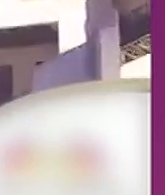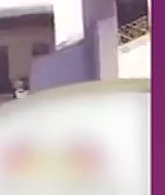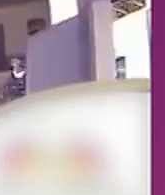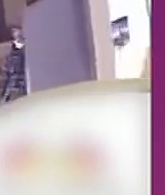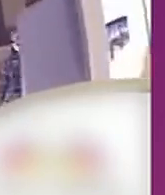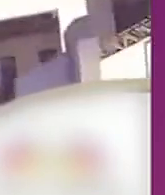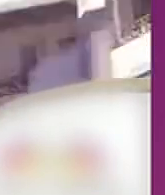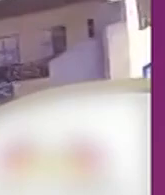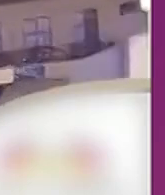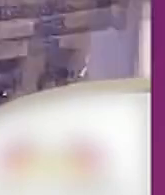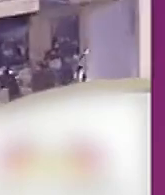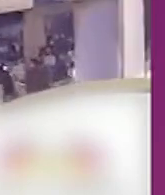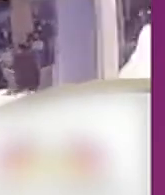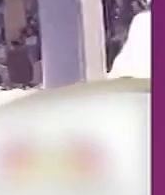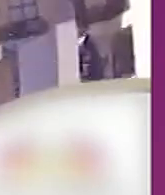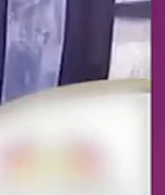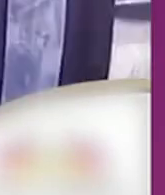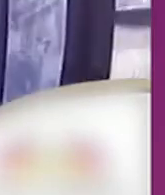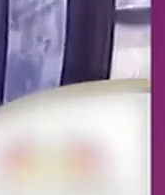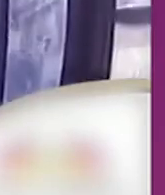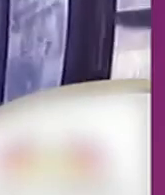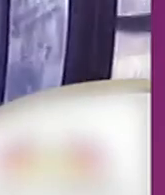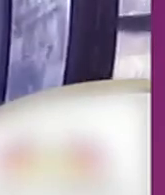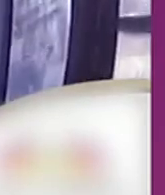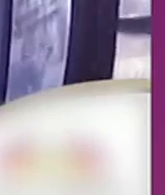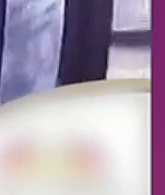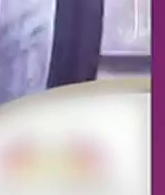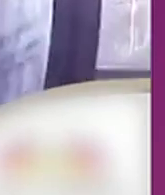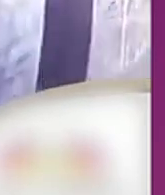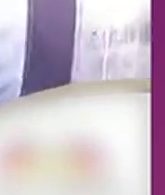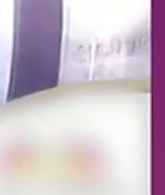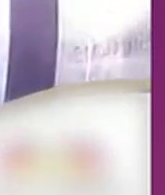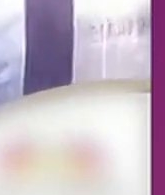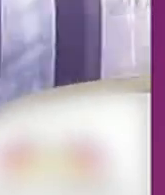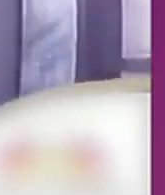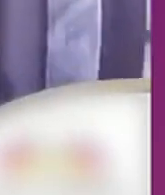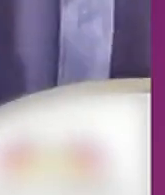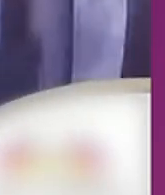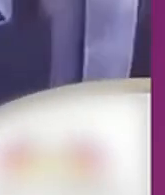can't wait. It's such a wonderful place to be.